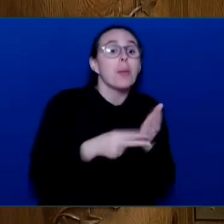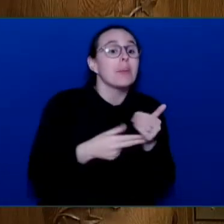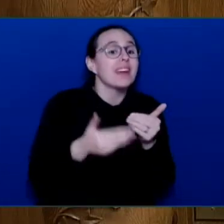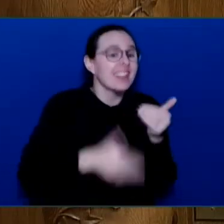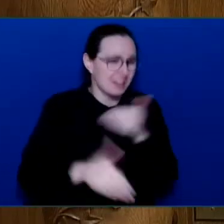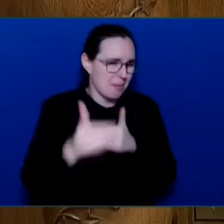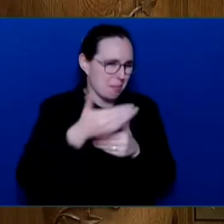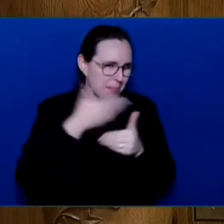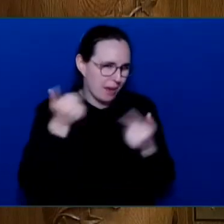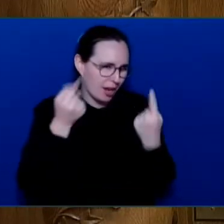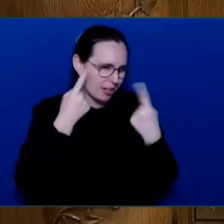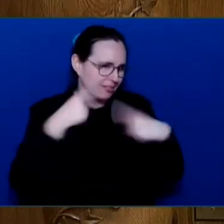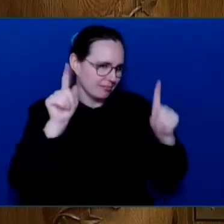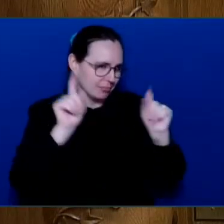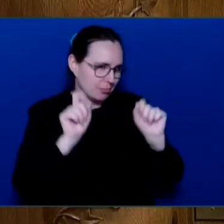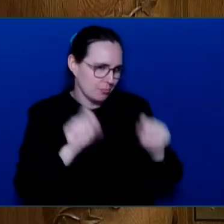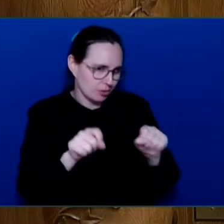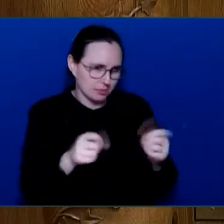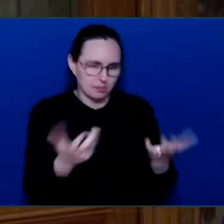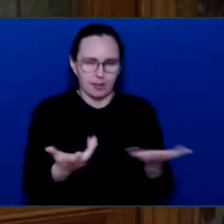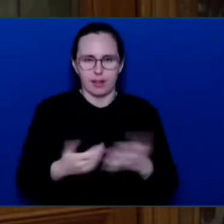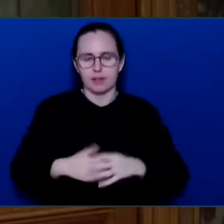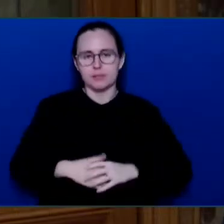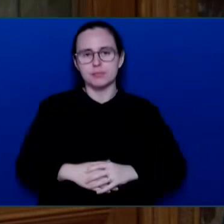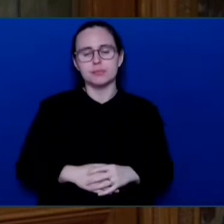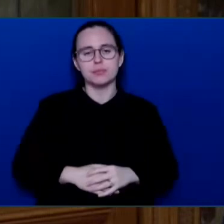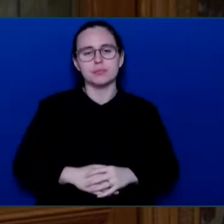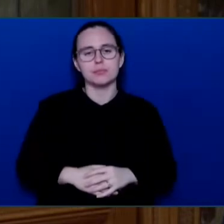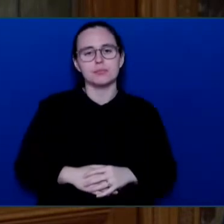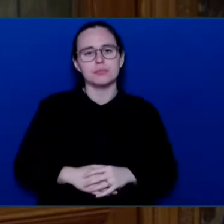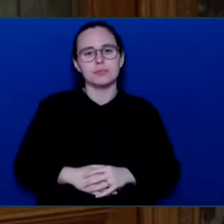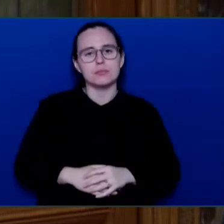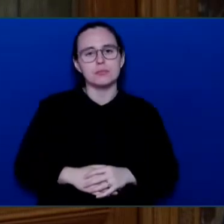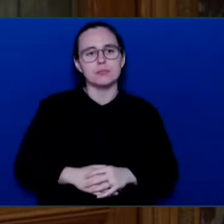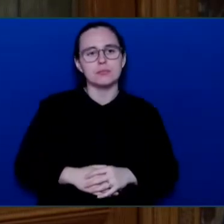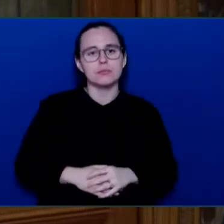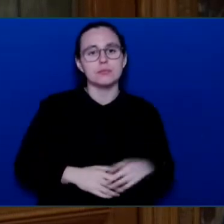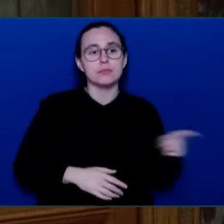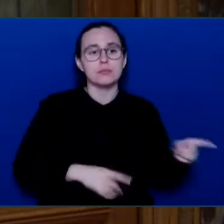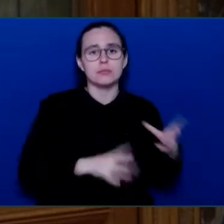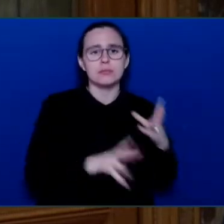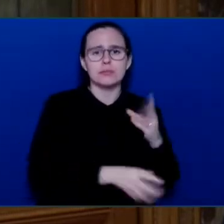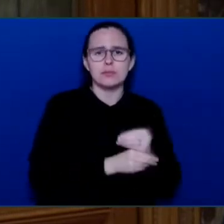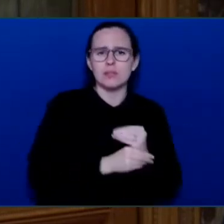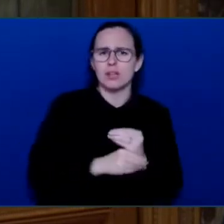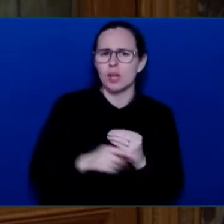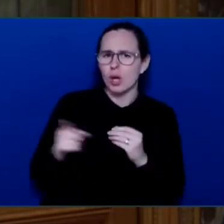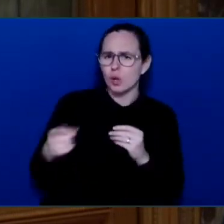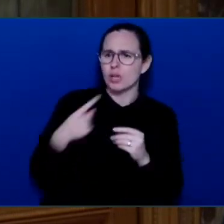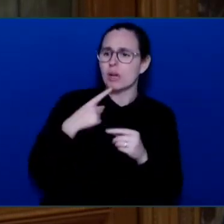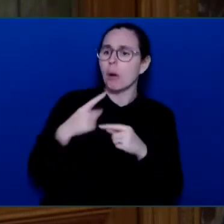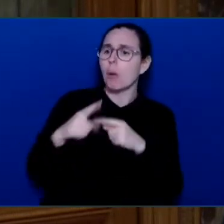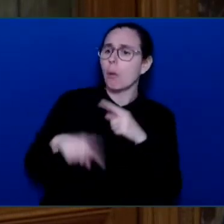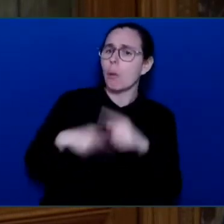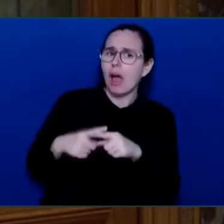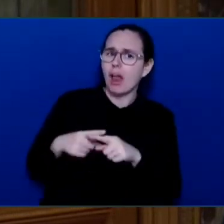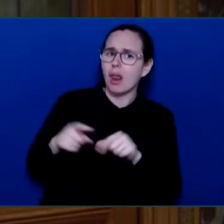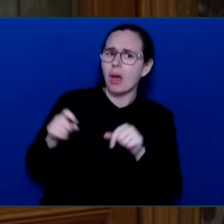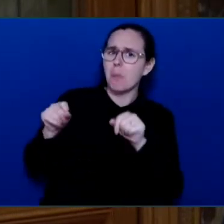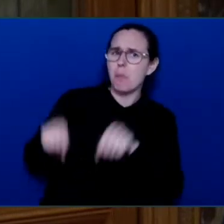Member Supplemental. Whenever possible. Human rights, whenever possible for this